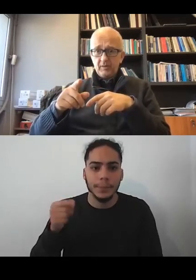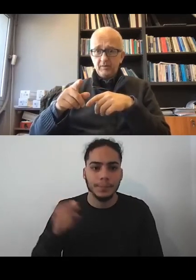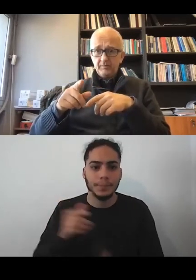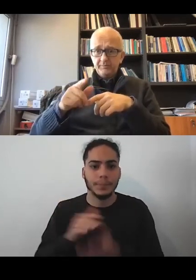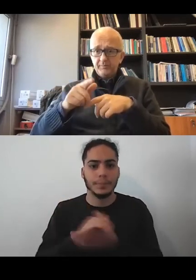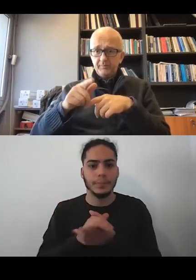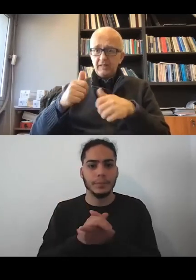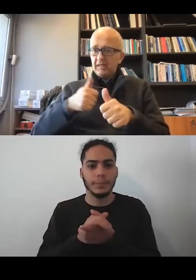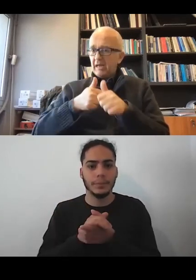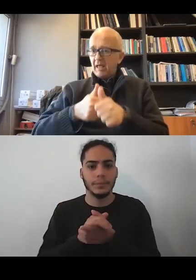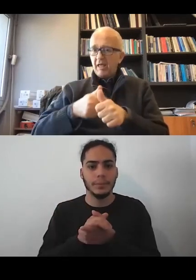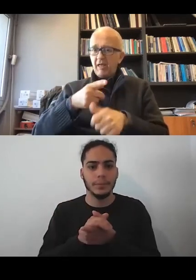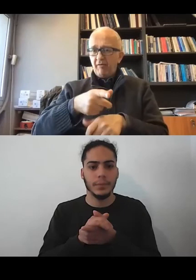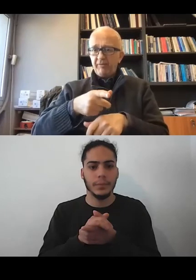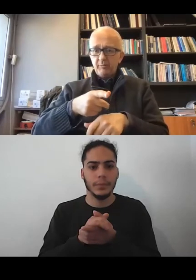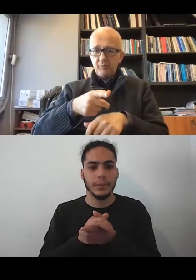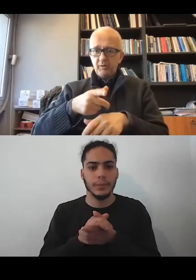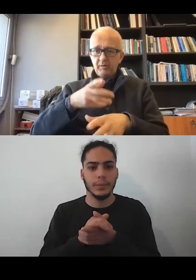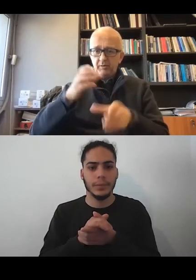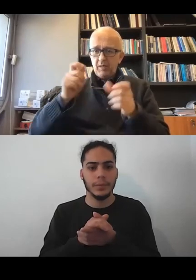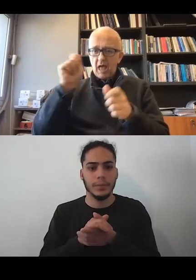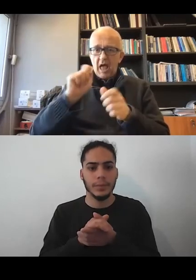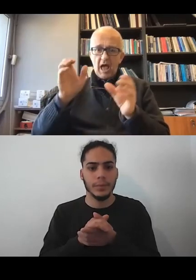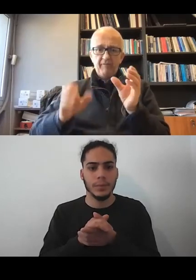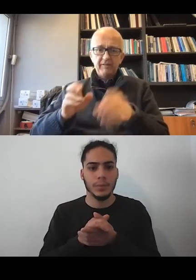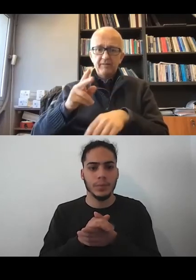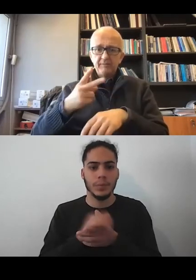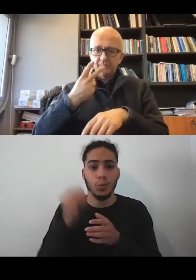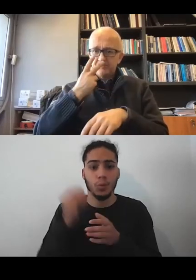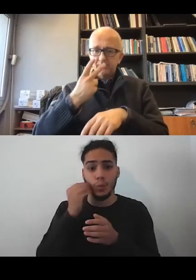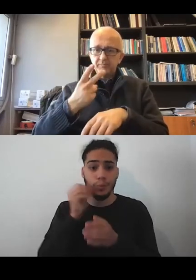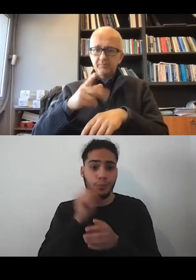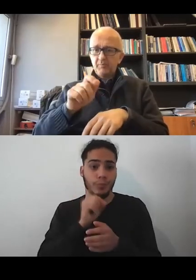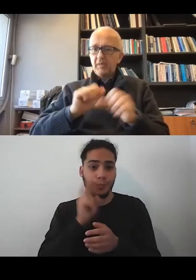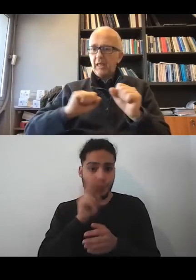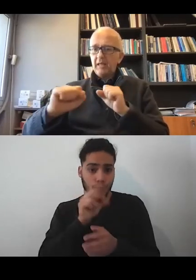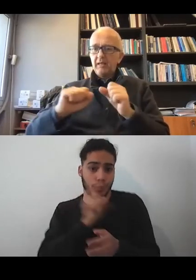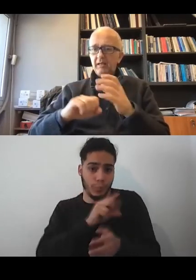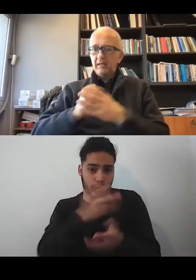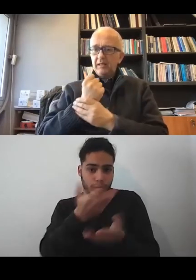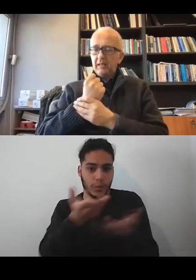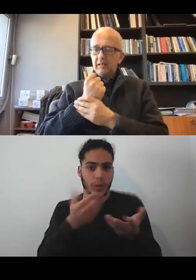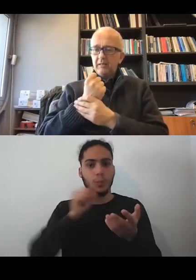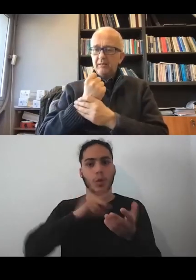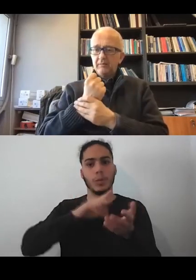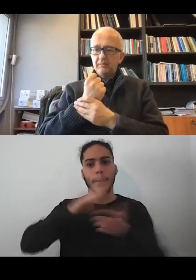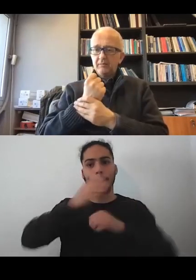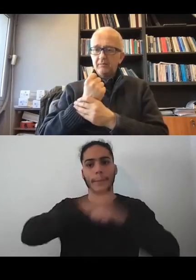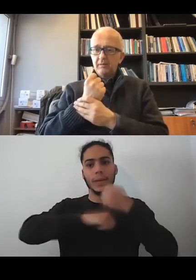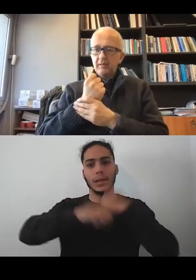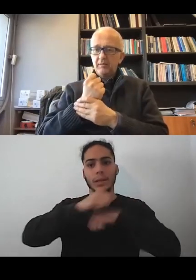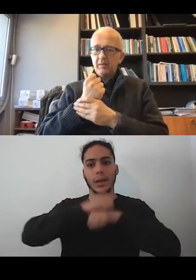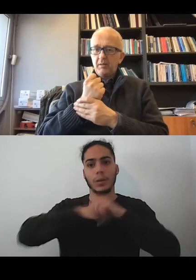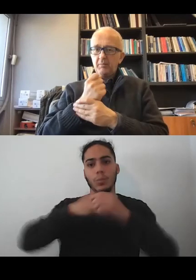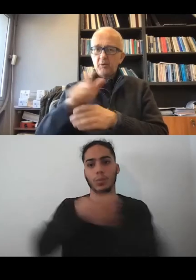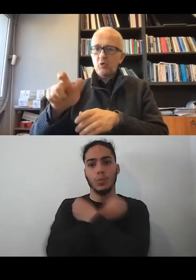online application. As you can see, you can move the avatar with the mouse.